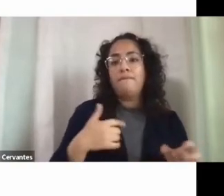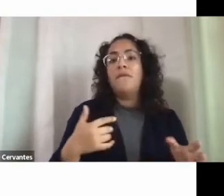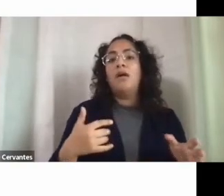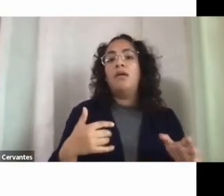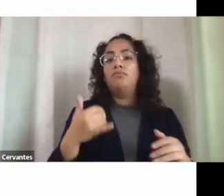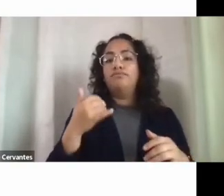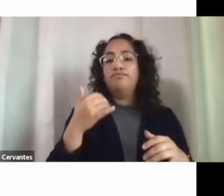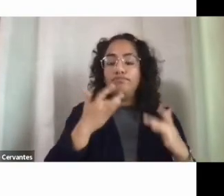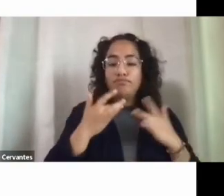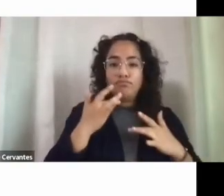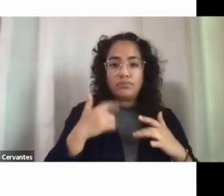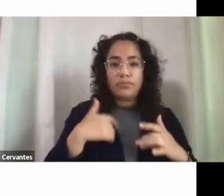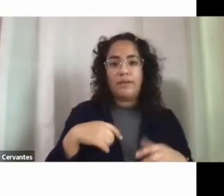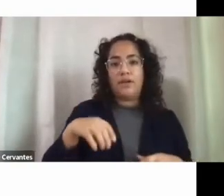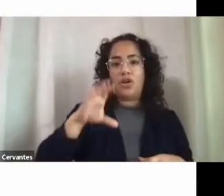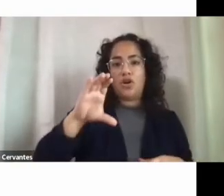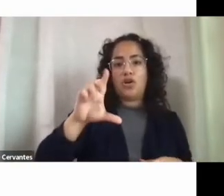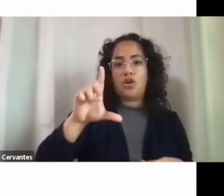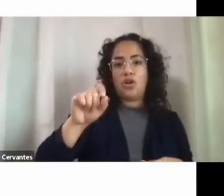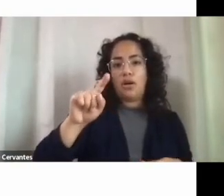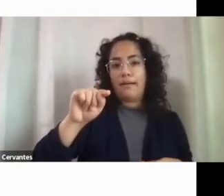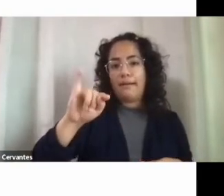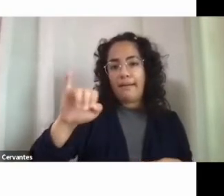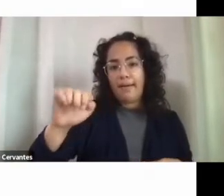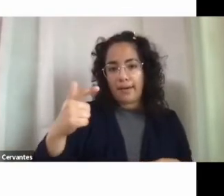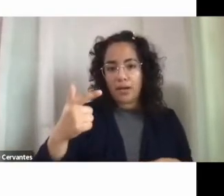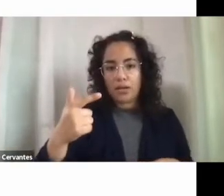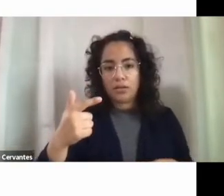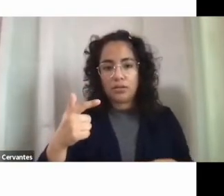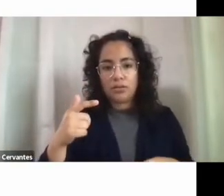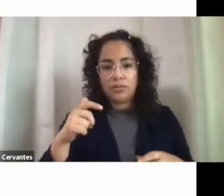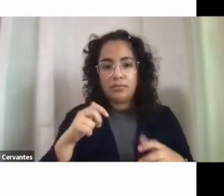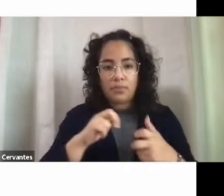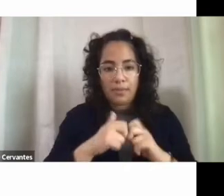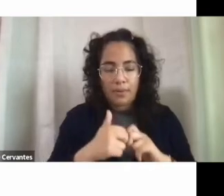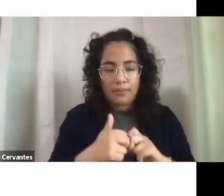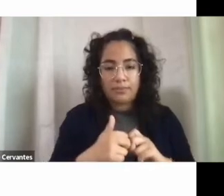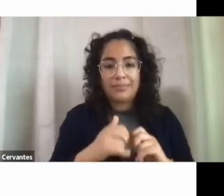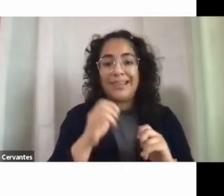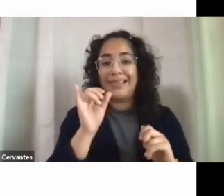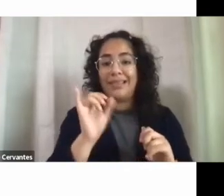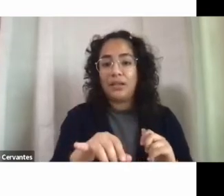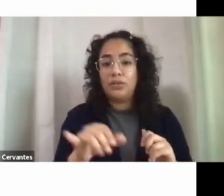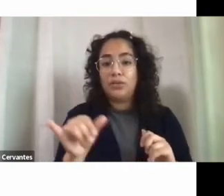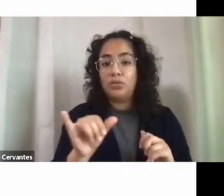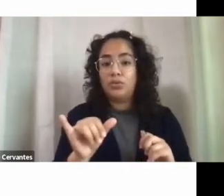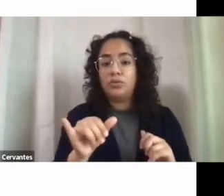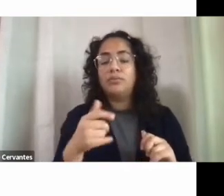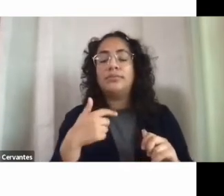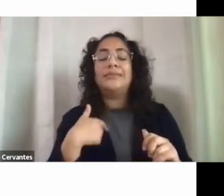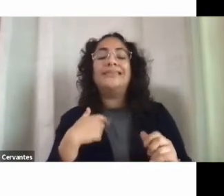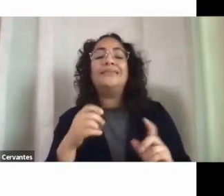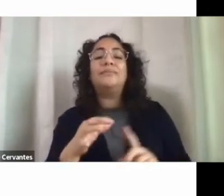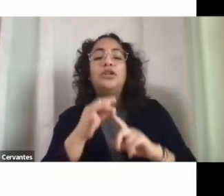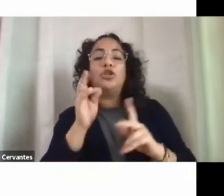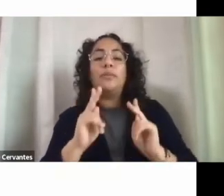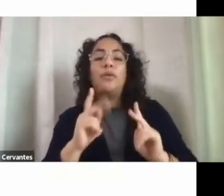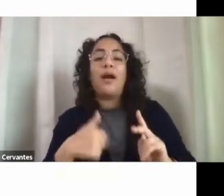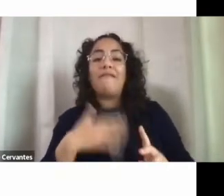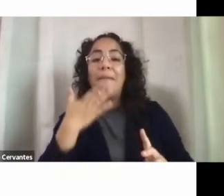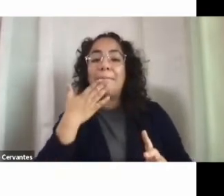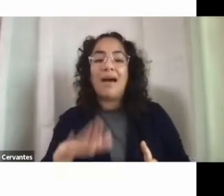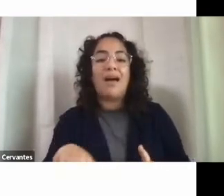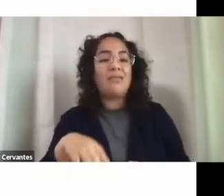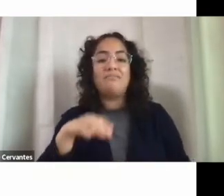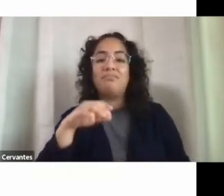people who are sick in the first few weeks, including, unfortunately, some people who get really bad blood clots. There's a group in